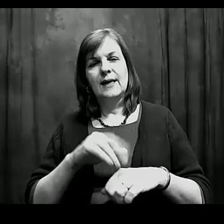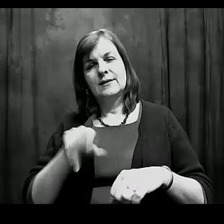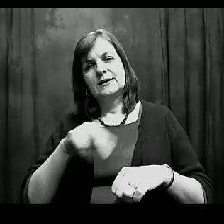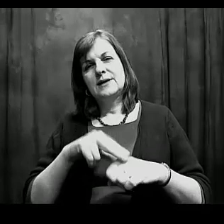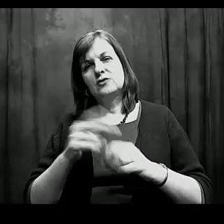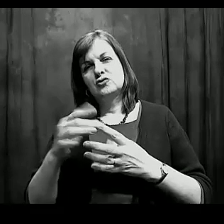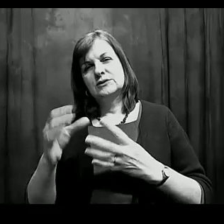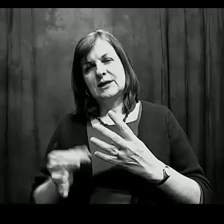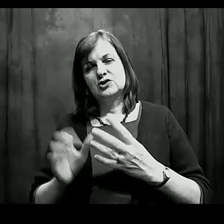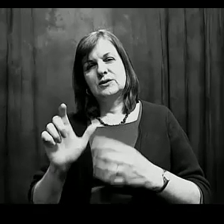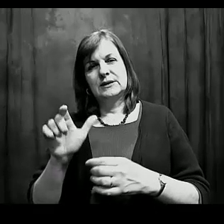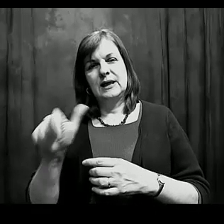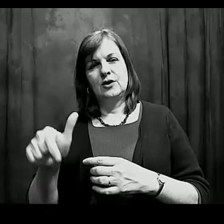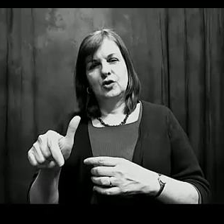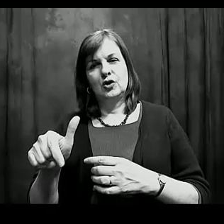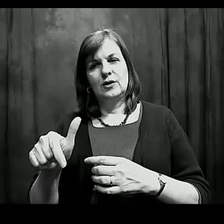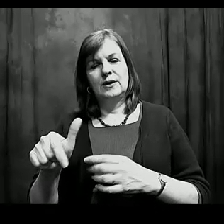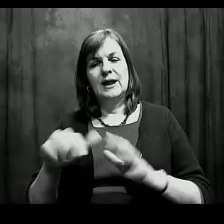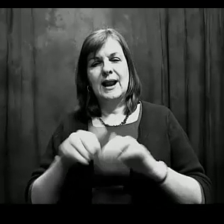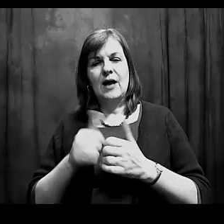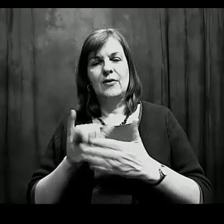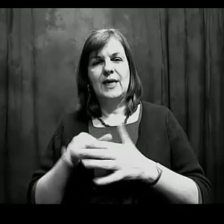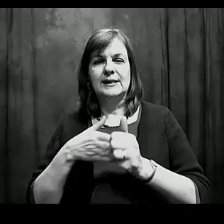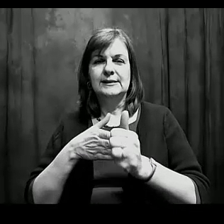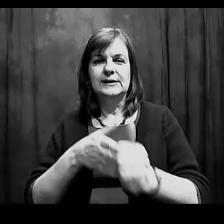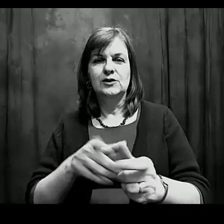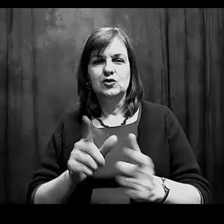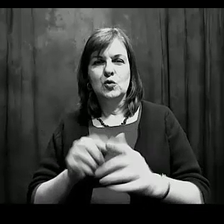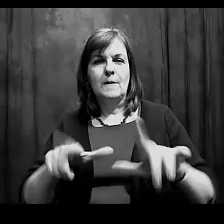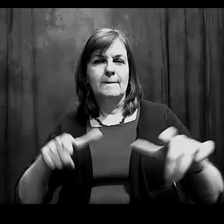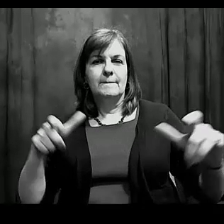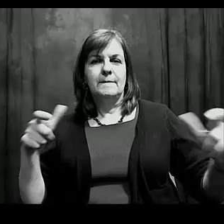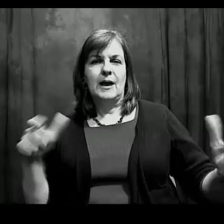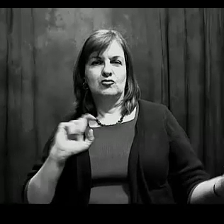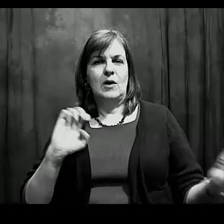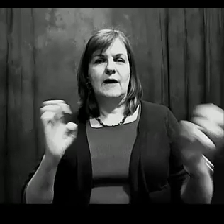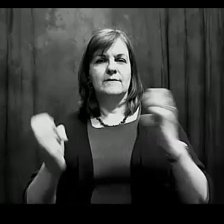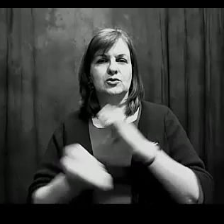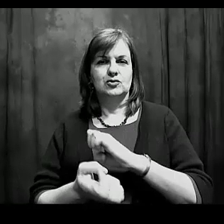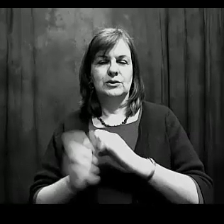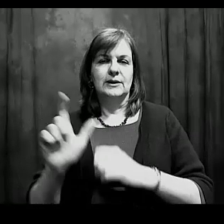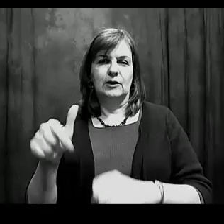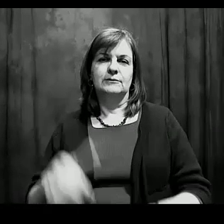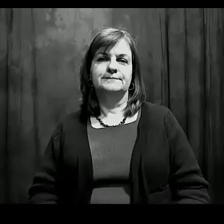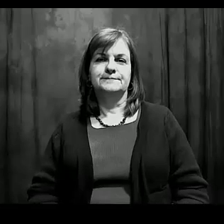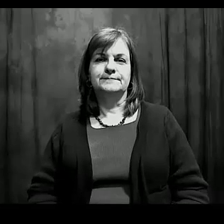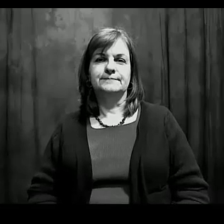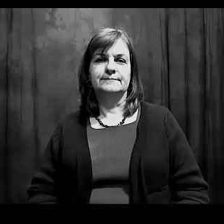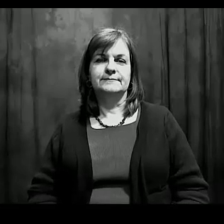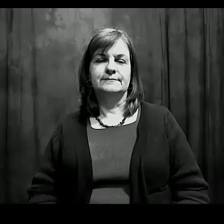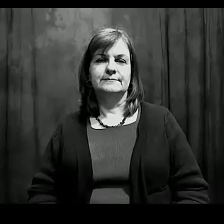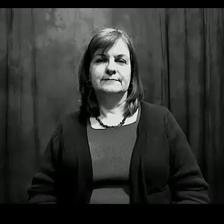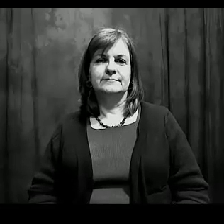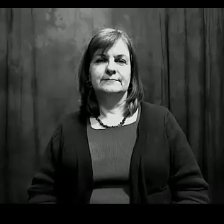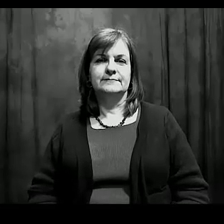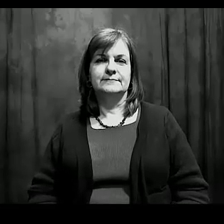natural selection as it leads us into macroevolution in the next couple of lectures.